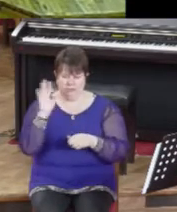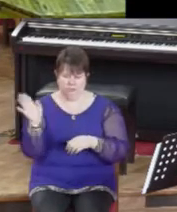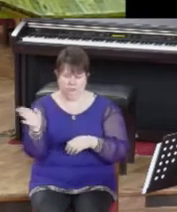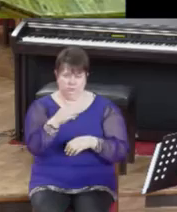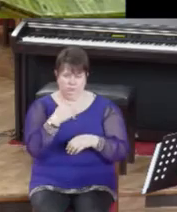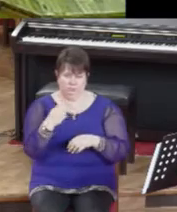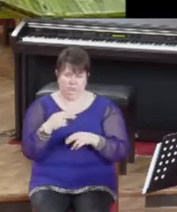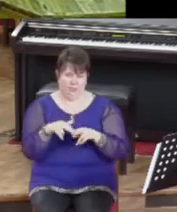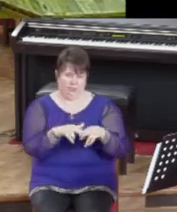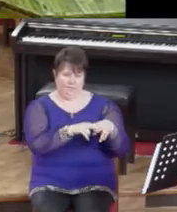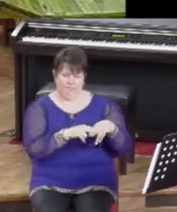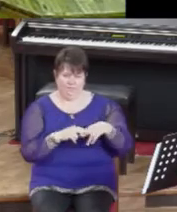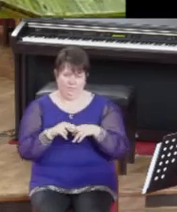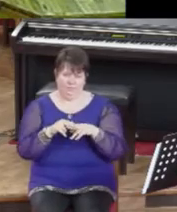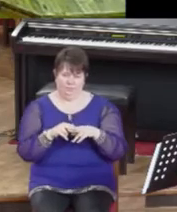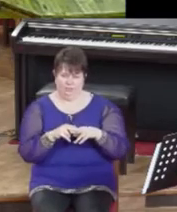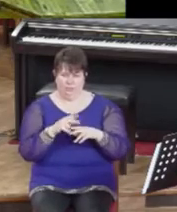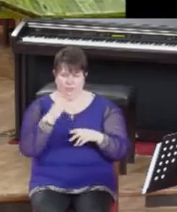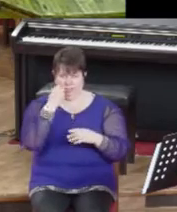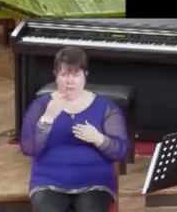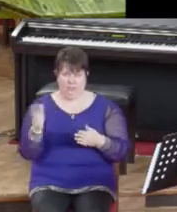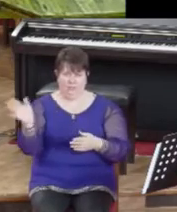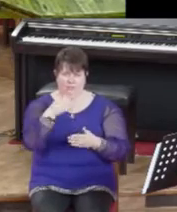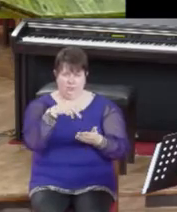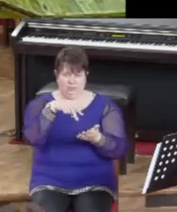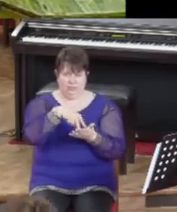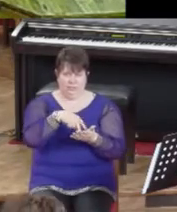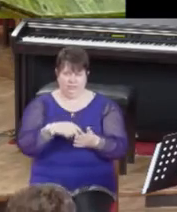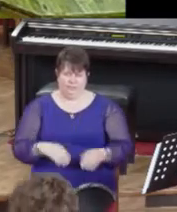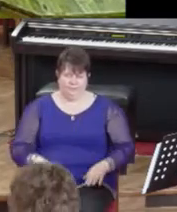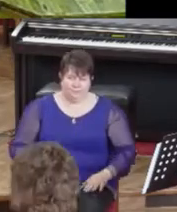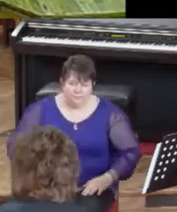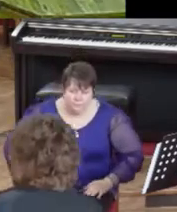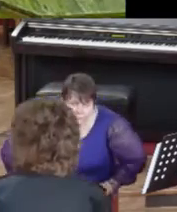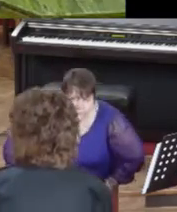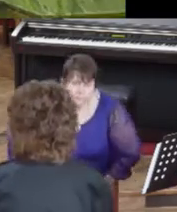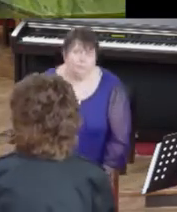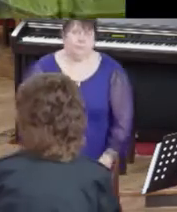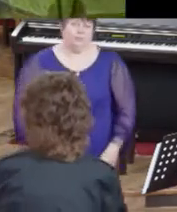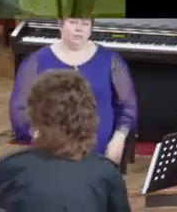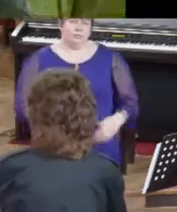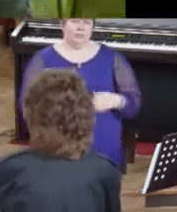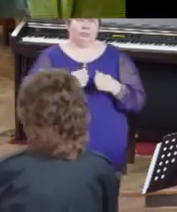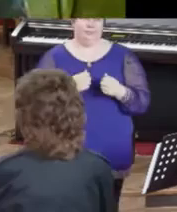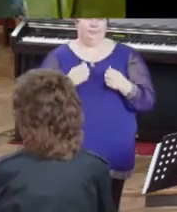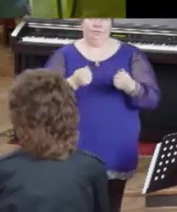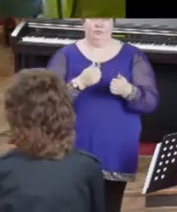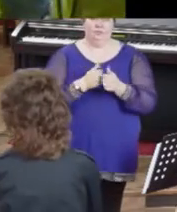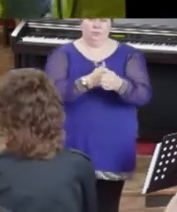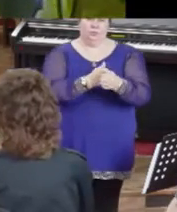wee family like this coming. So please, can I ask you to stand to offer your support to them at this time?